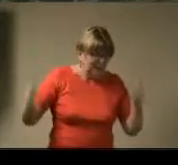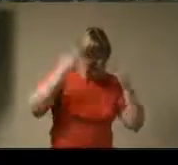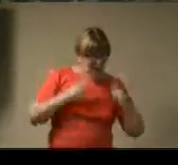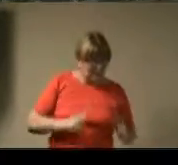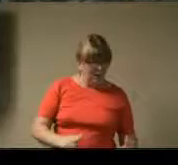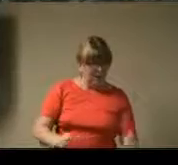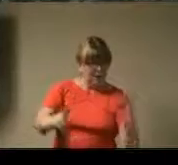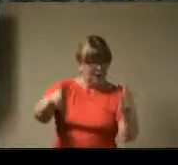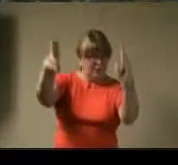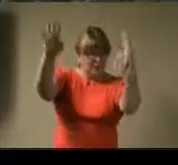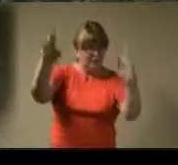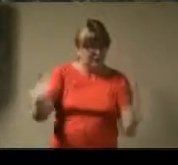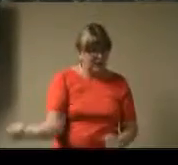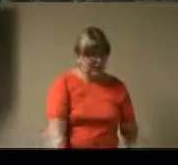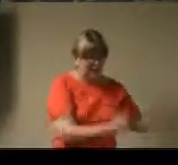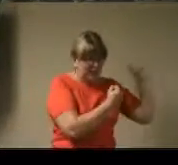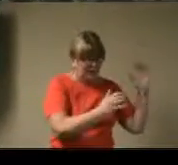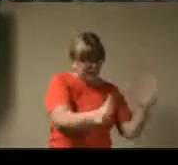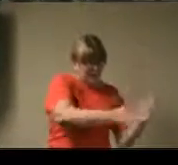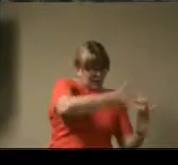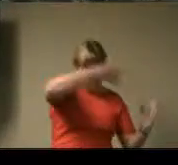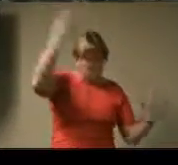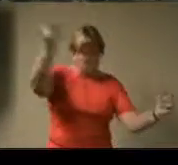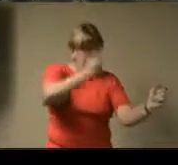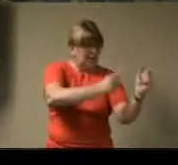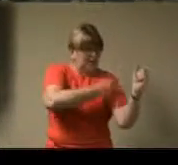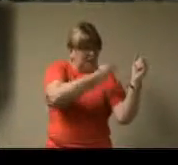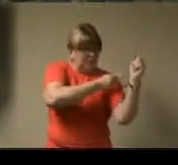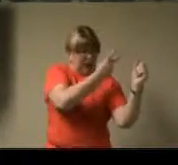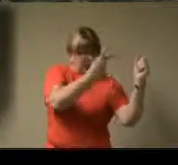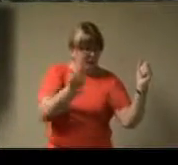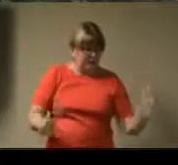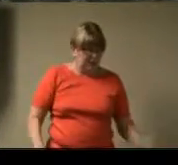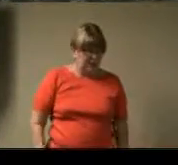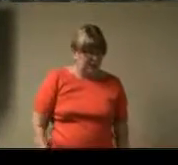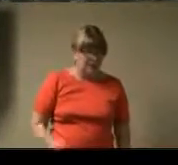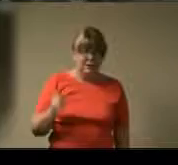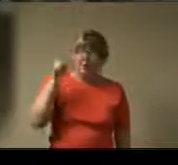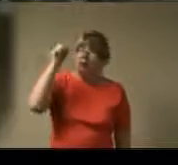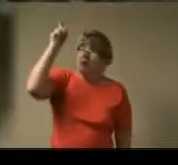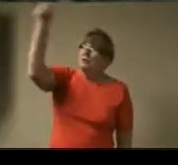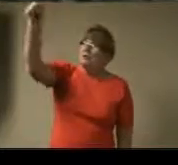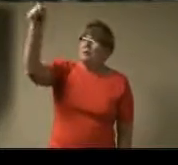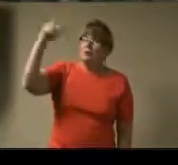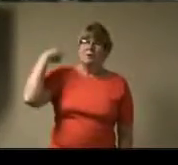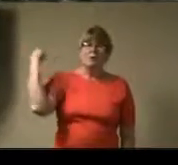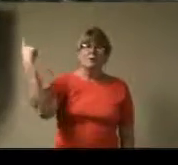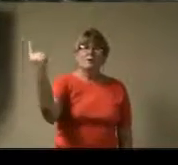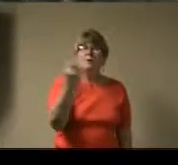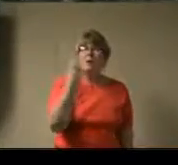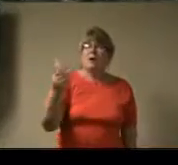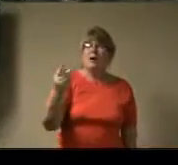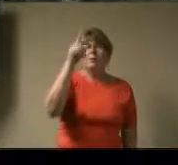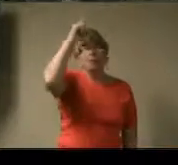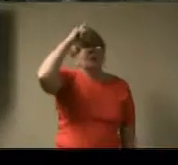ofing and strengthen glory and power be to